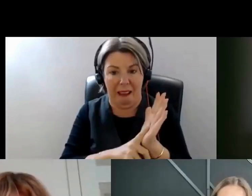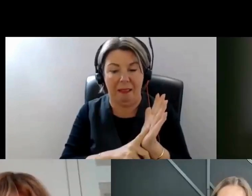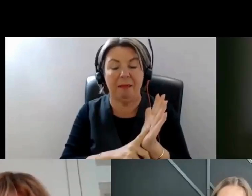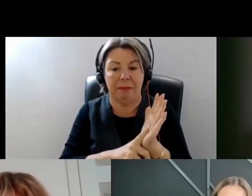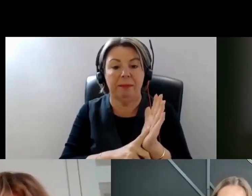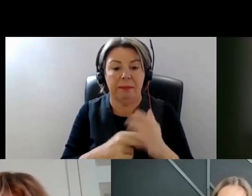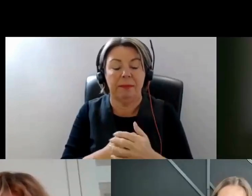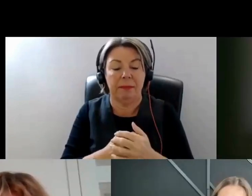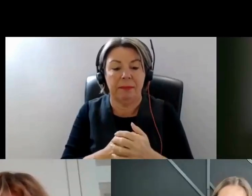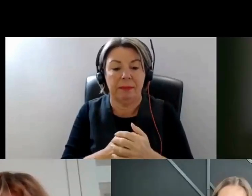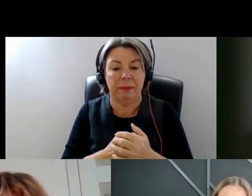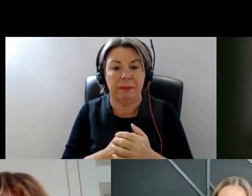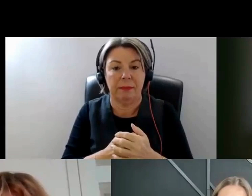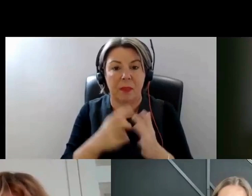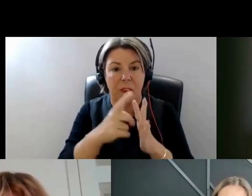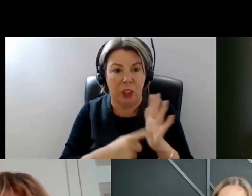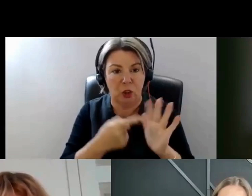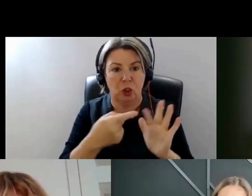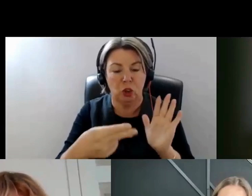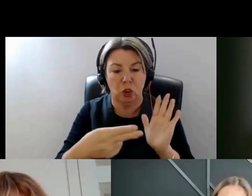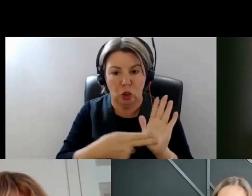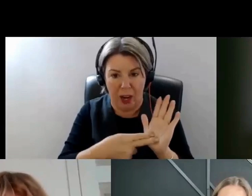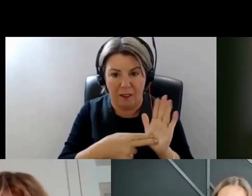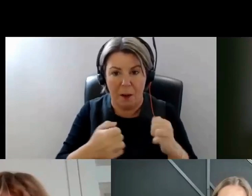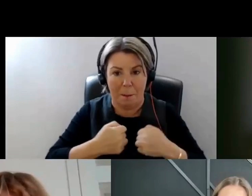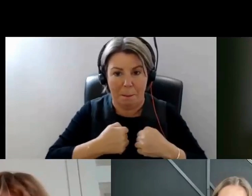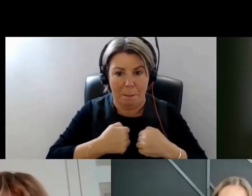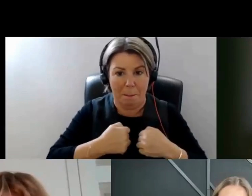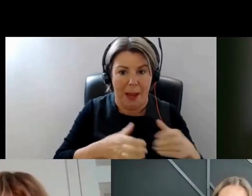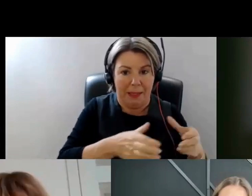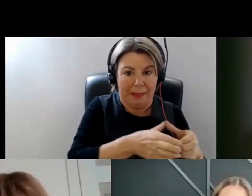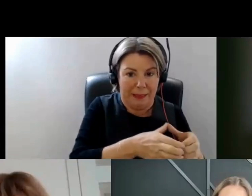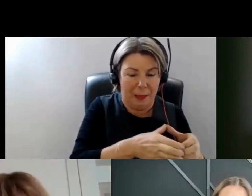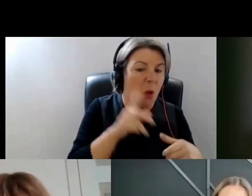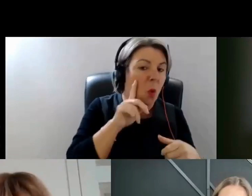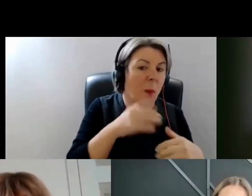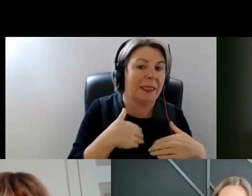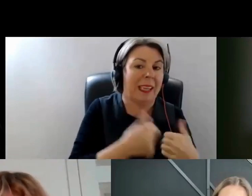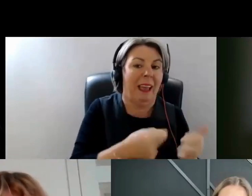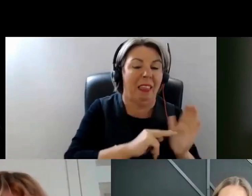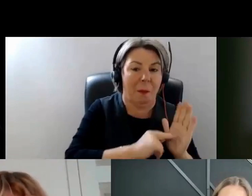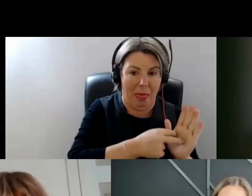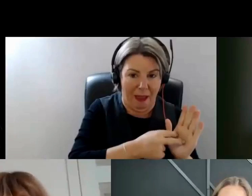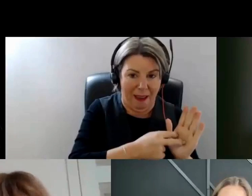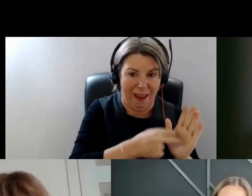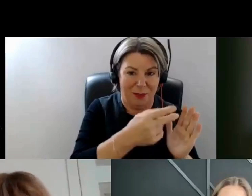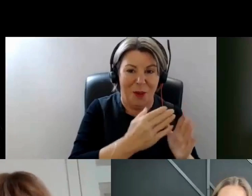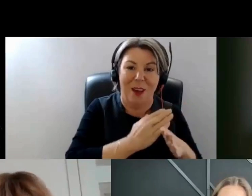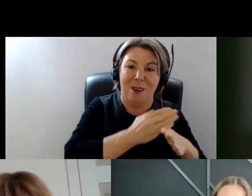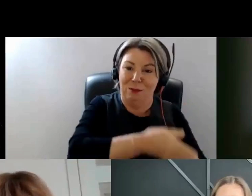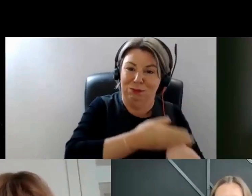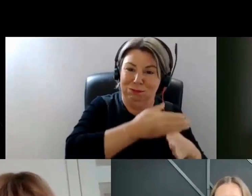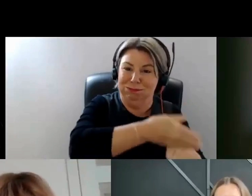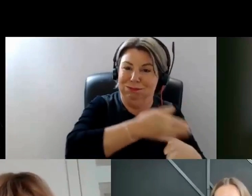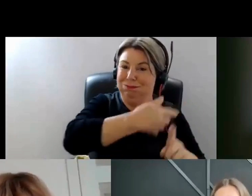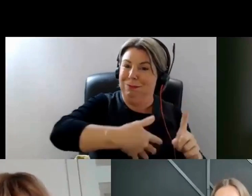And also we've got Jen from my team and the Women's Health Plan joining us, and she's done all the hard work behind the scenes